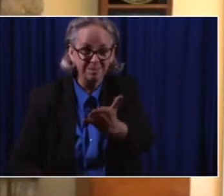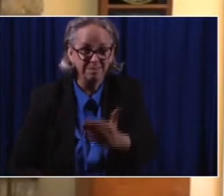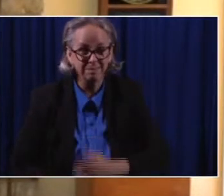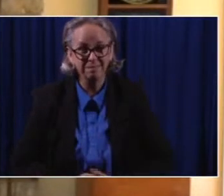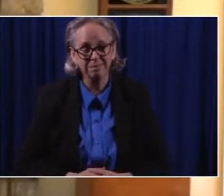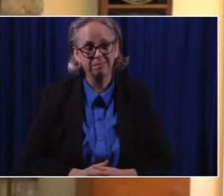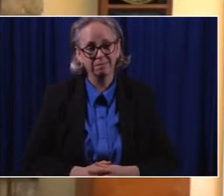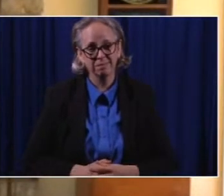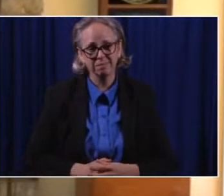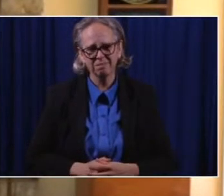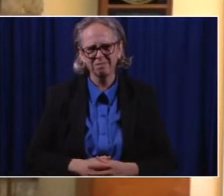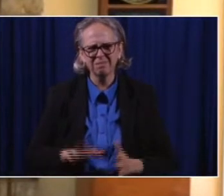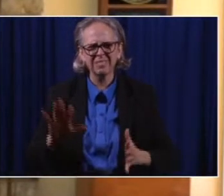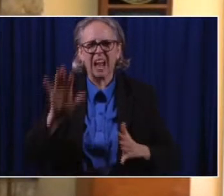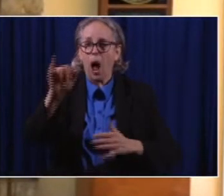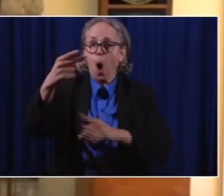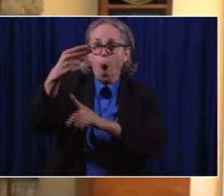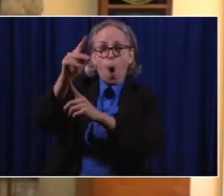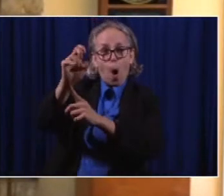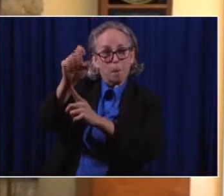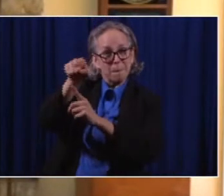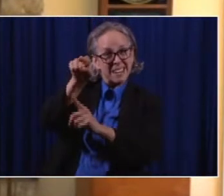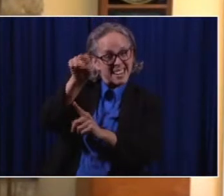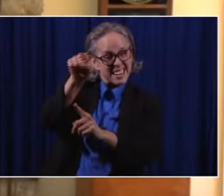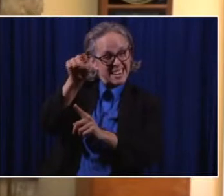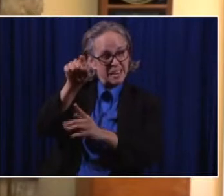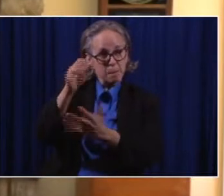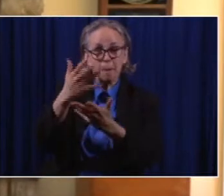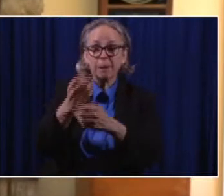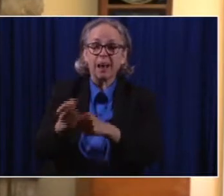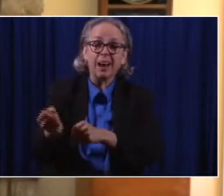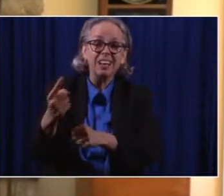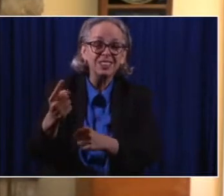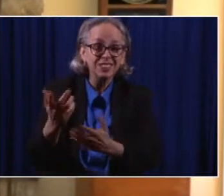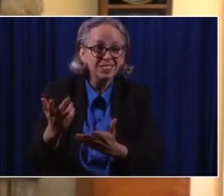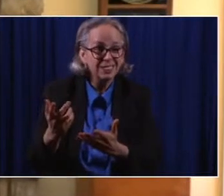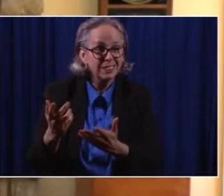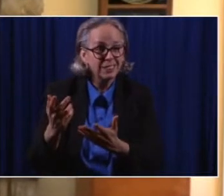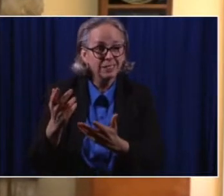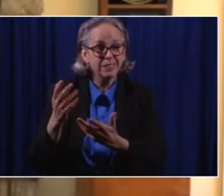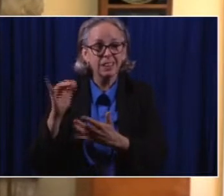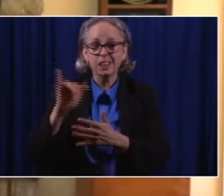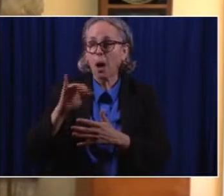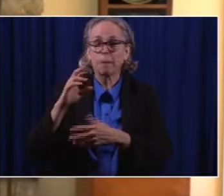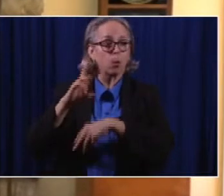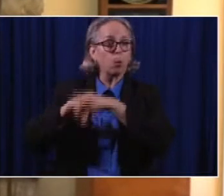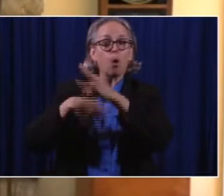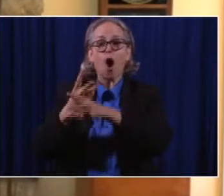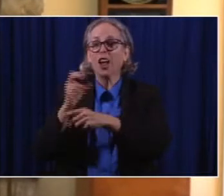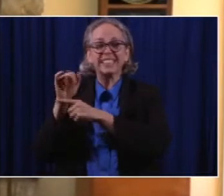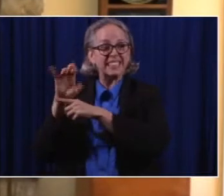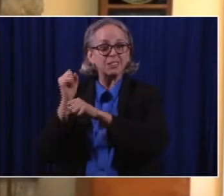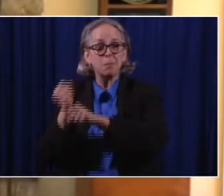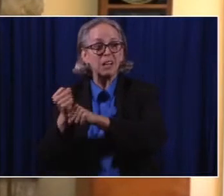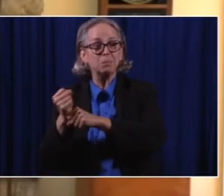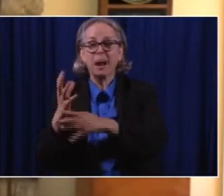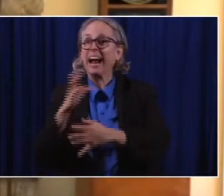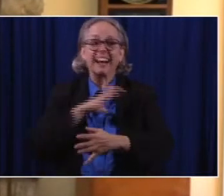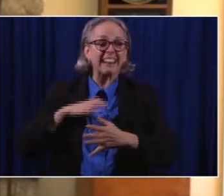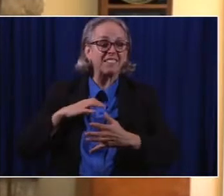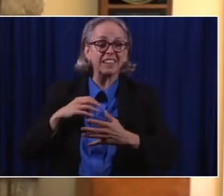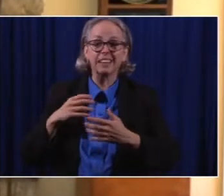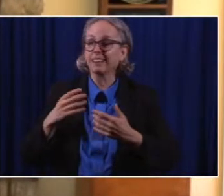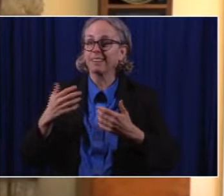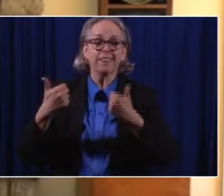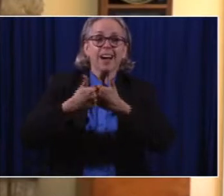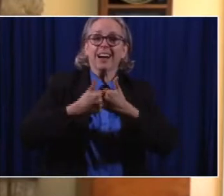let's hope maybe a World Series in Cleveland or a World Series in Cincinnati, and, whatever you love to do, or just